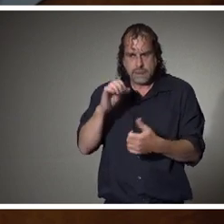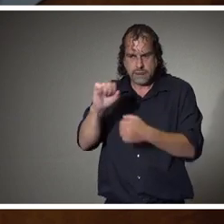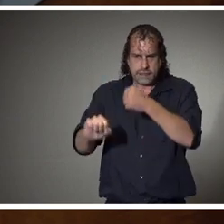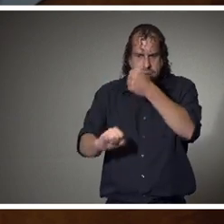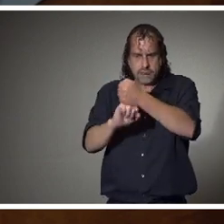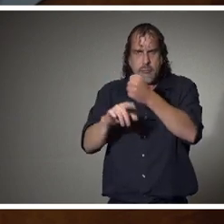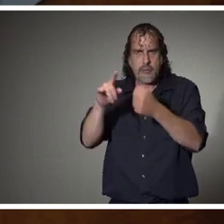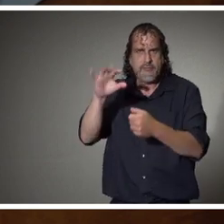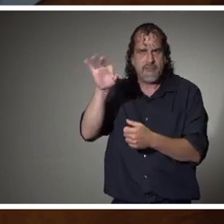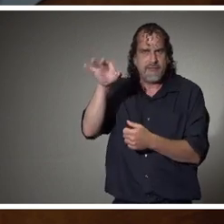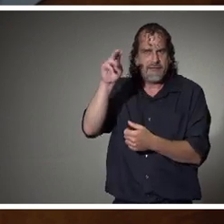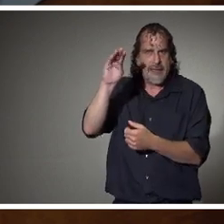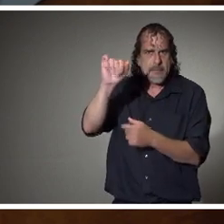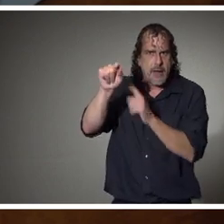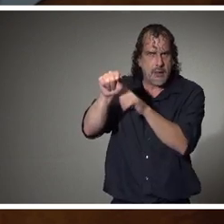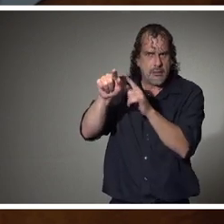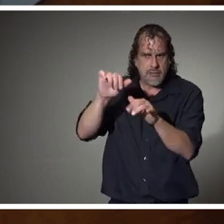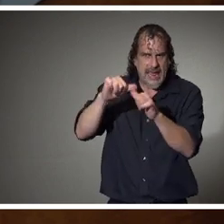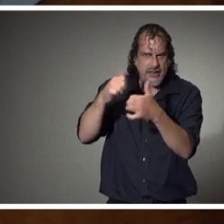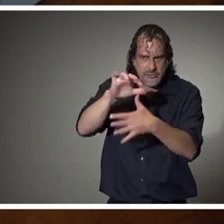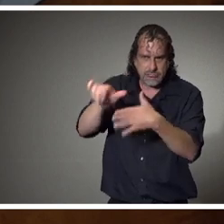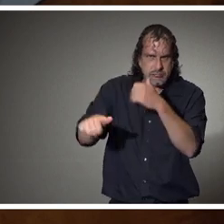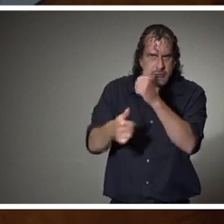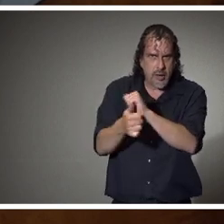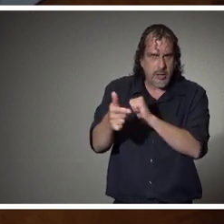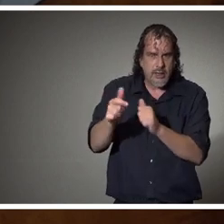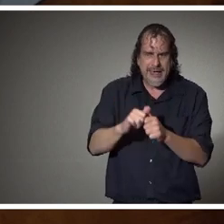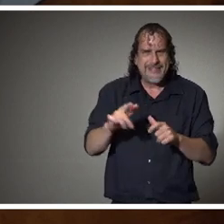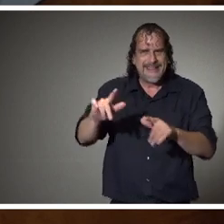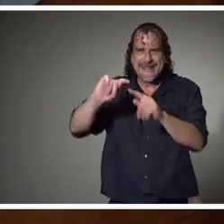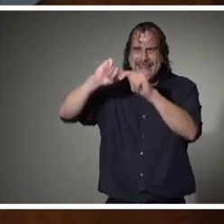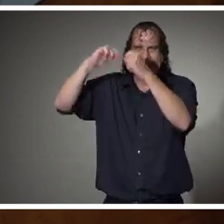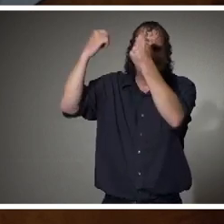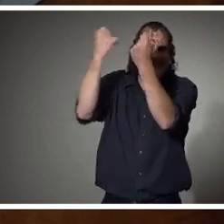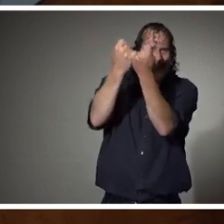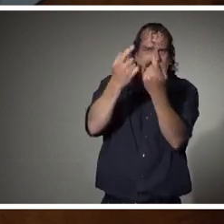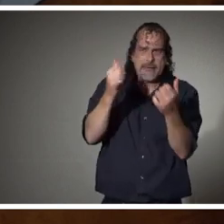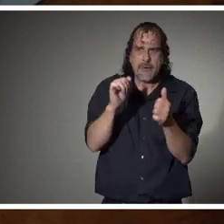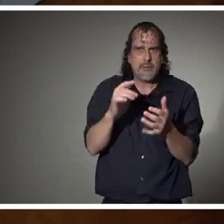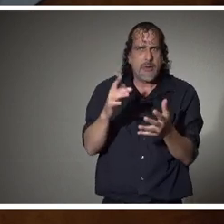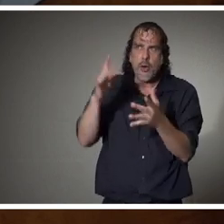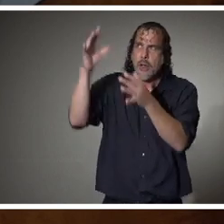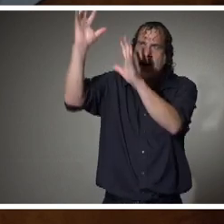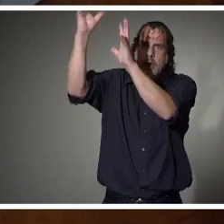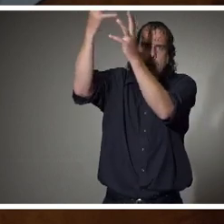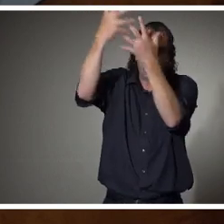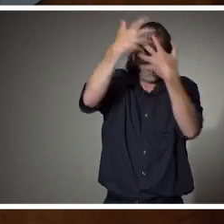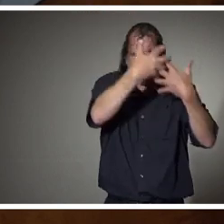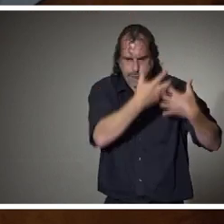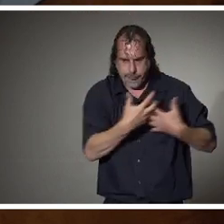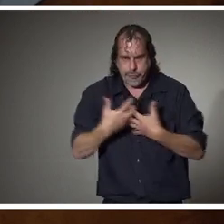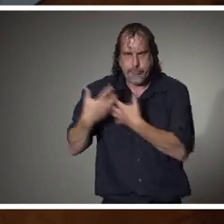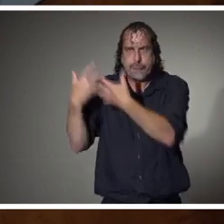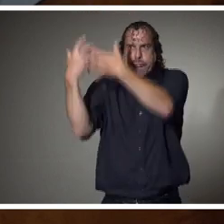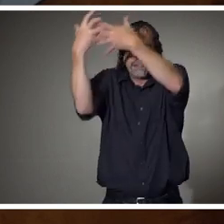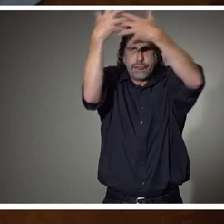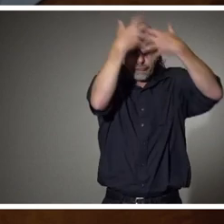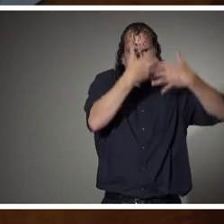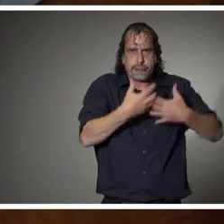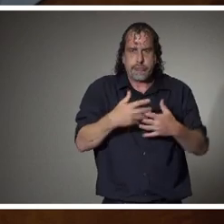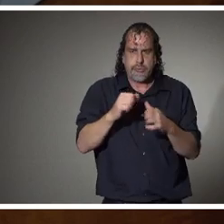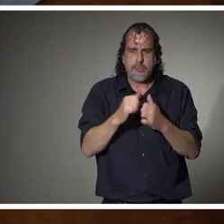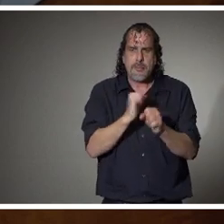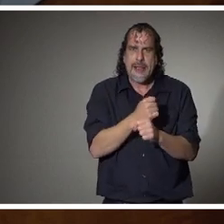with respect to that specific issue. Again, it's a team sport. We are all working together to make a difference for our